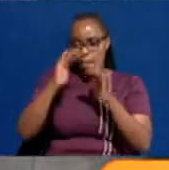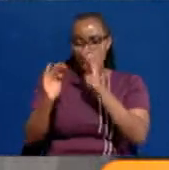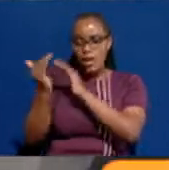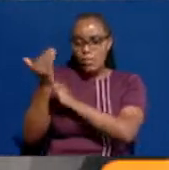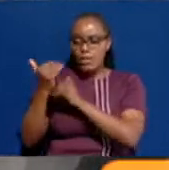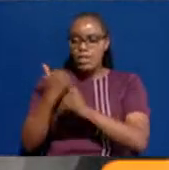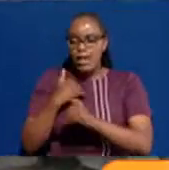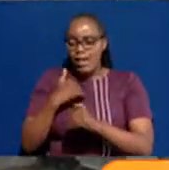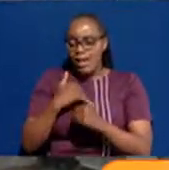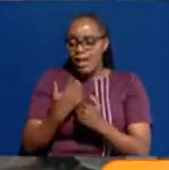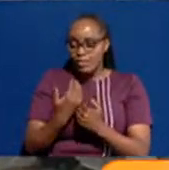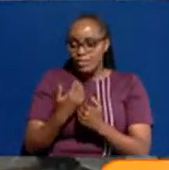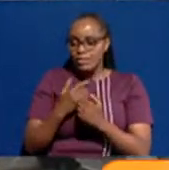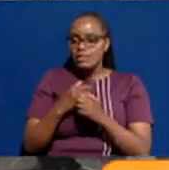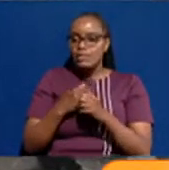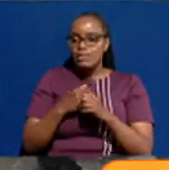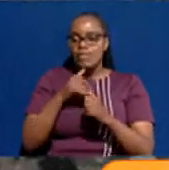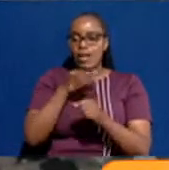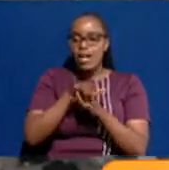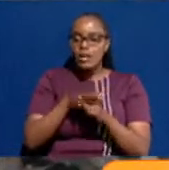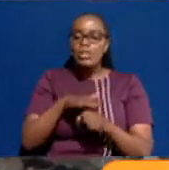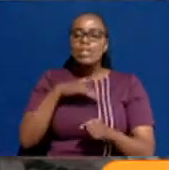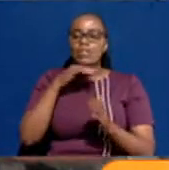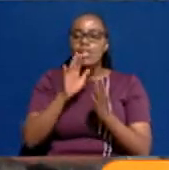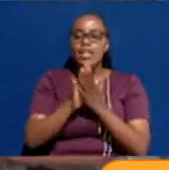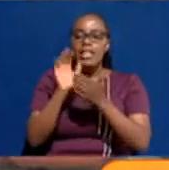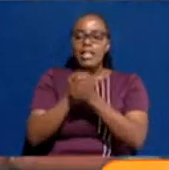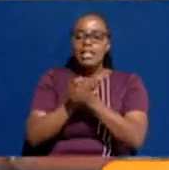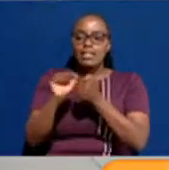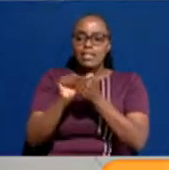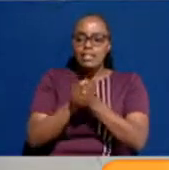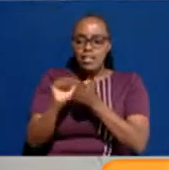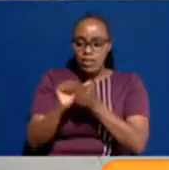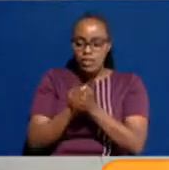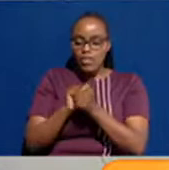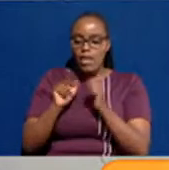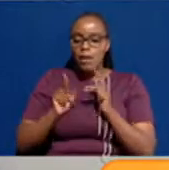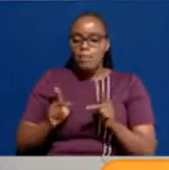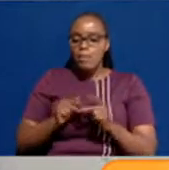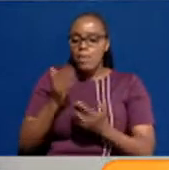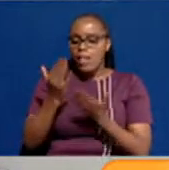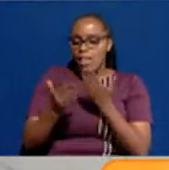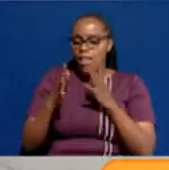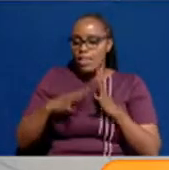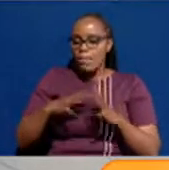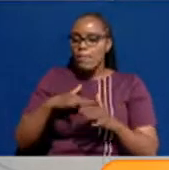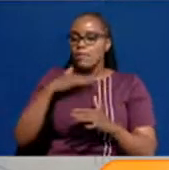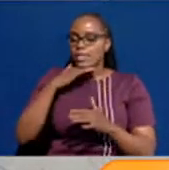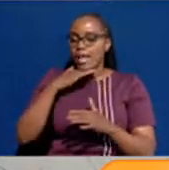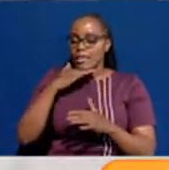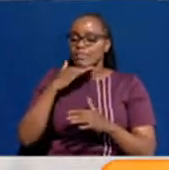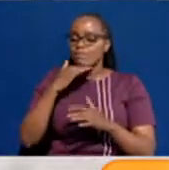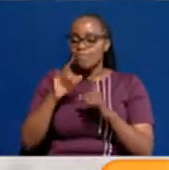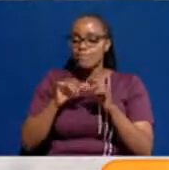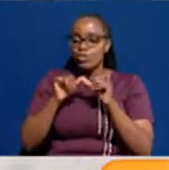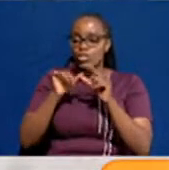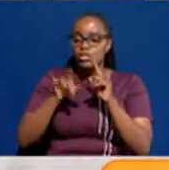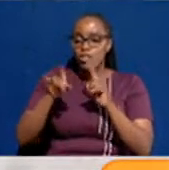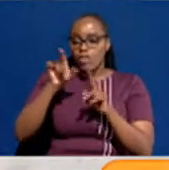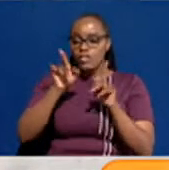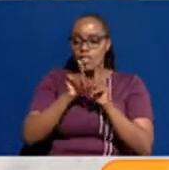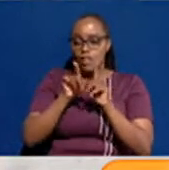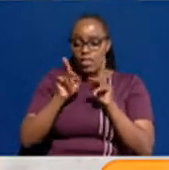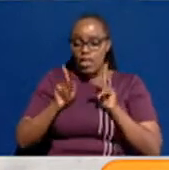leaving in its wake a trail of death and destruction. Authorities estimate the death toll to keep rising, even as